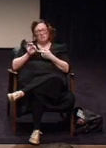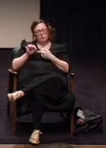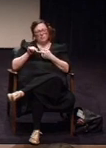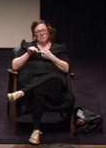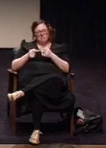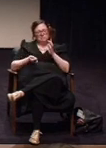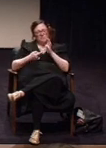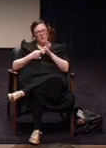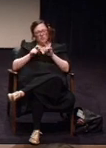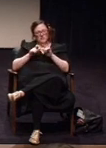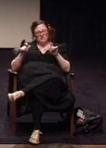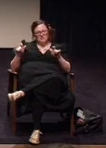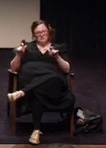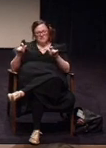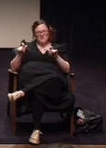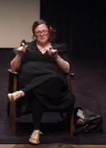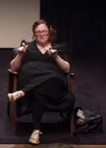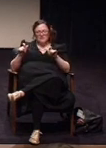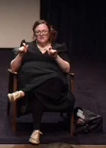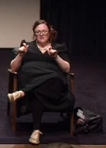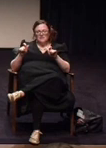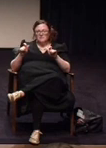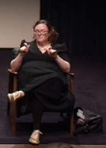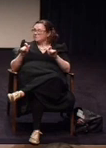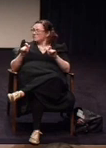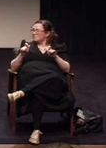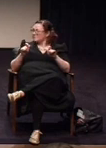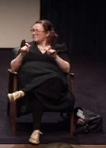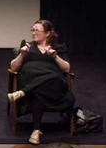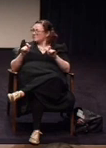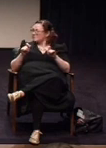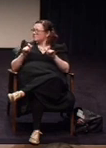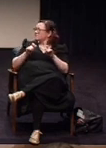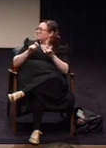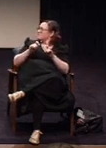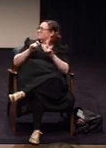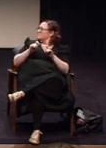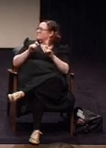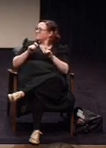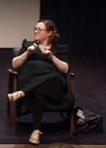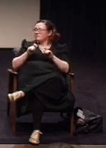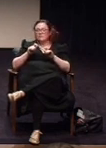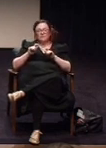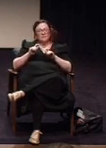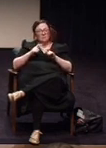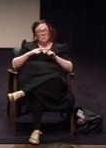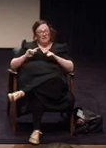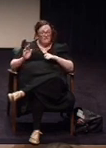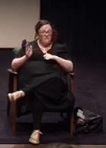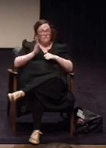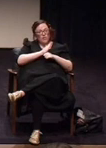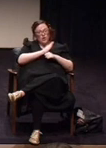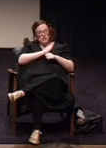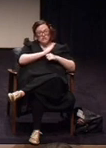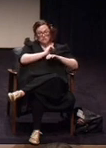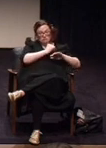important. When we introduced the first fire rescue service question tree,